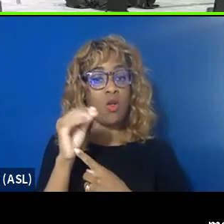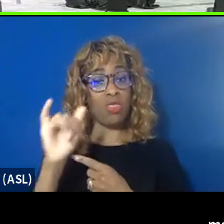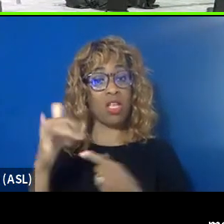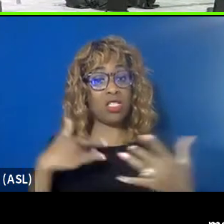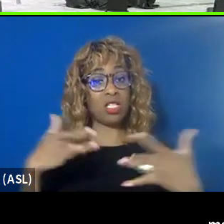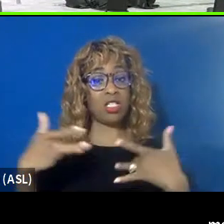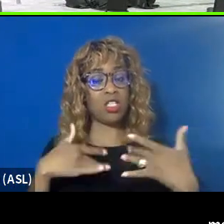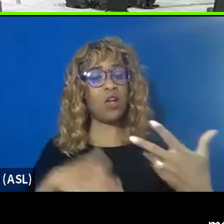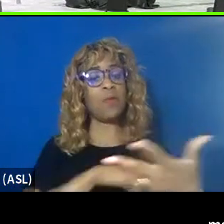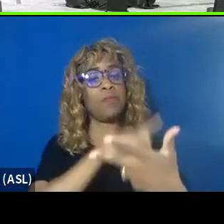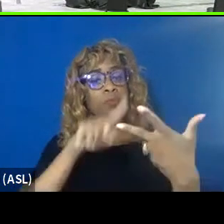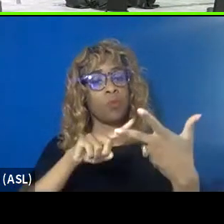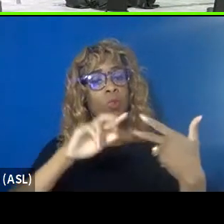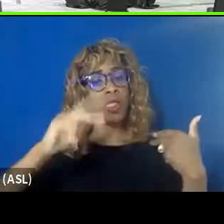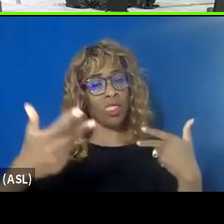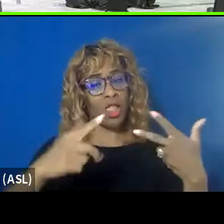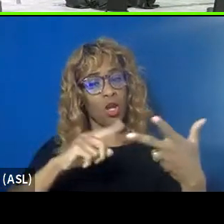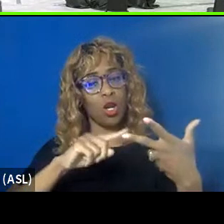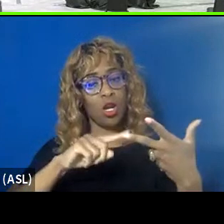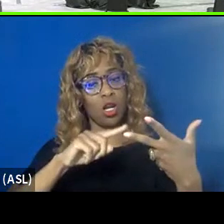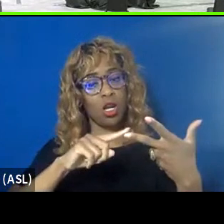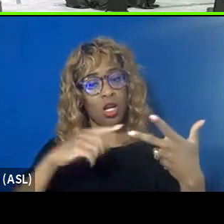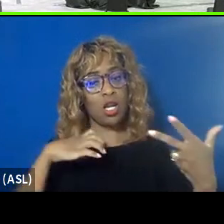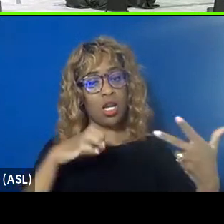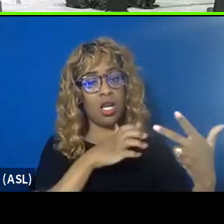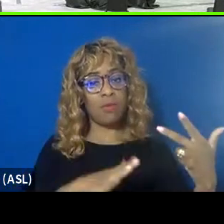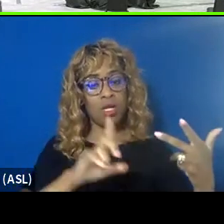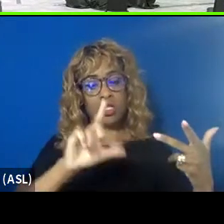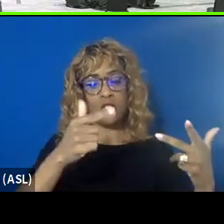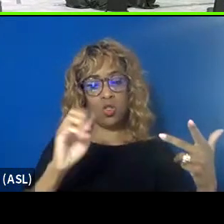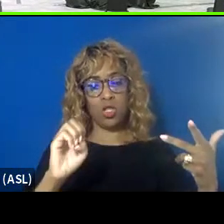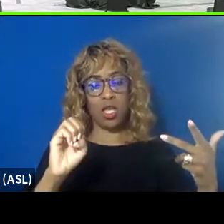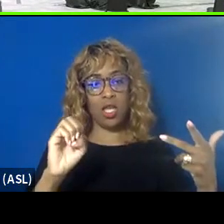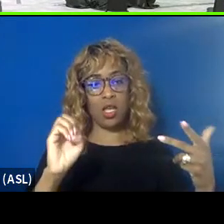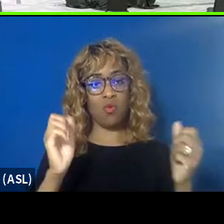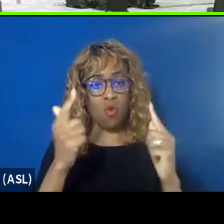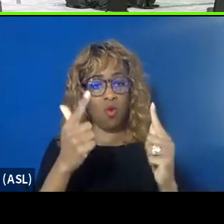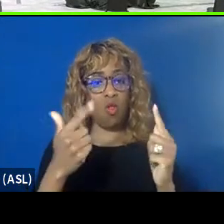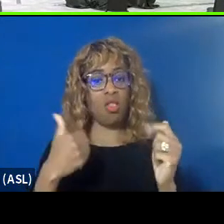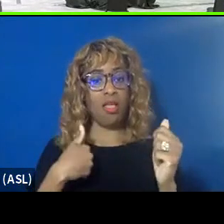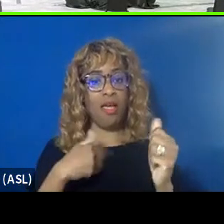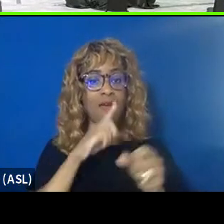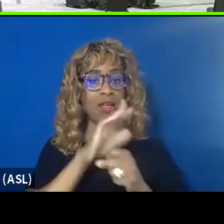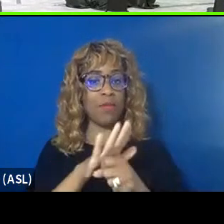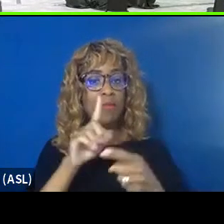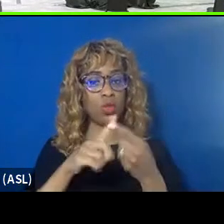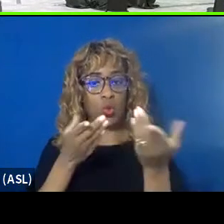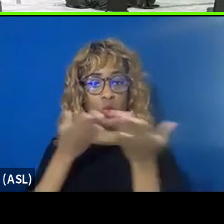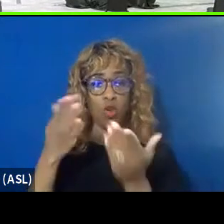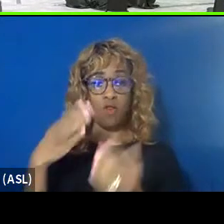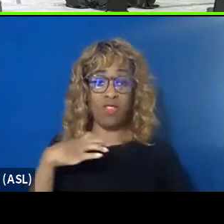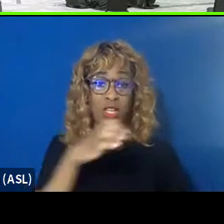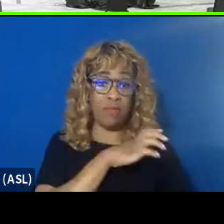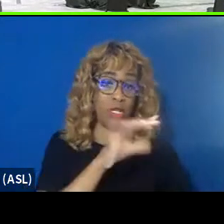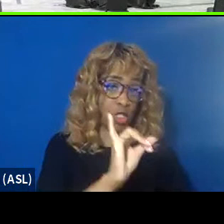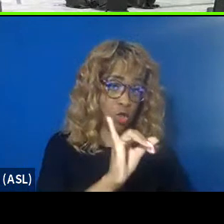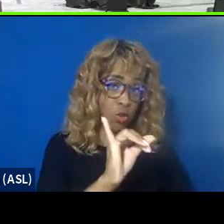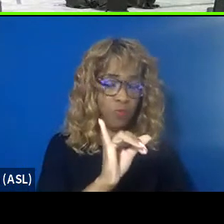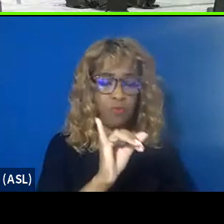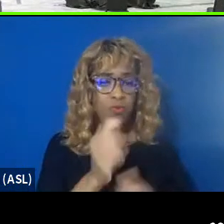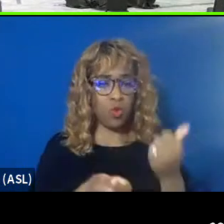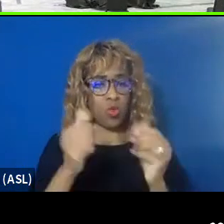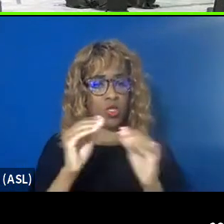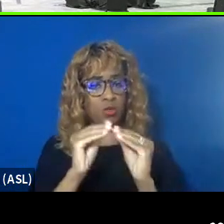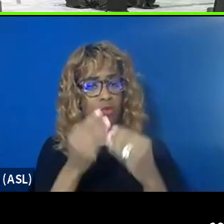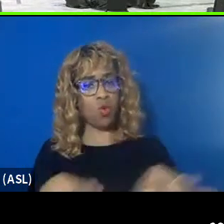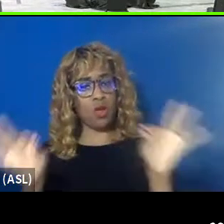concern. And then the third concern is that Commissioner Lang and all of us have a commitment to serve the commission too. And what is more